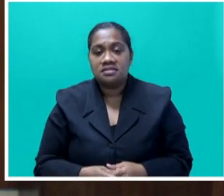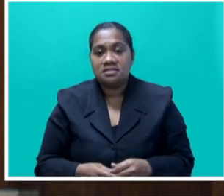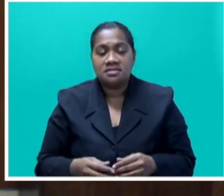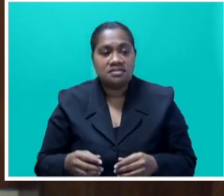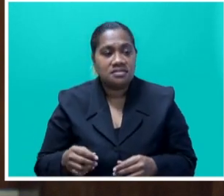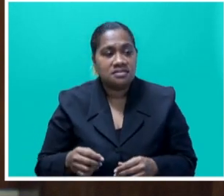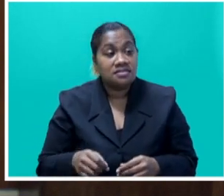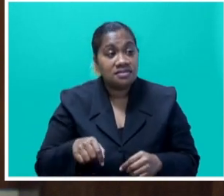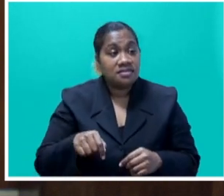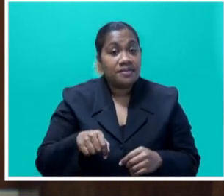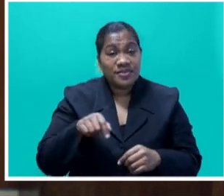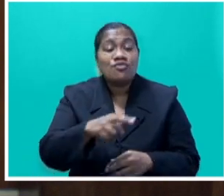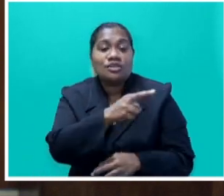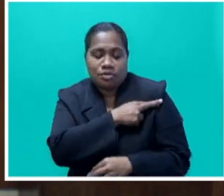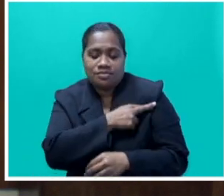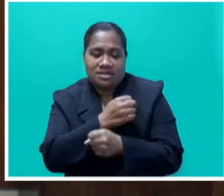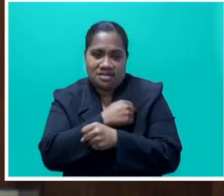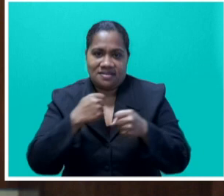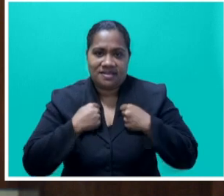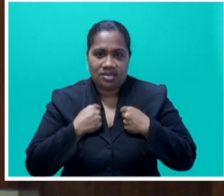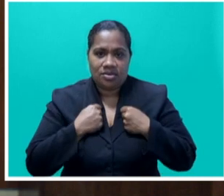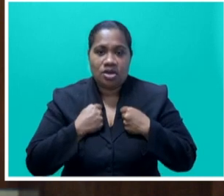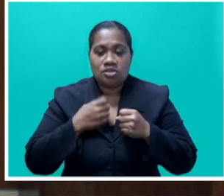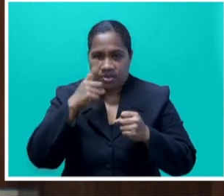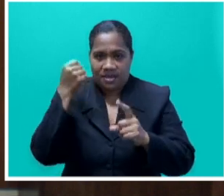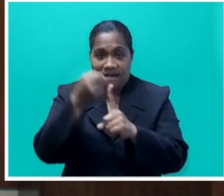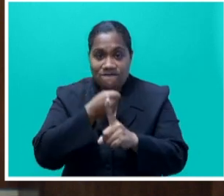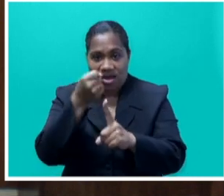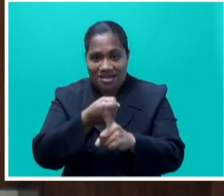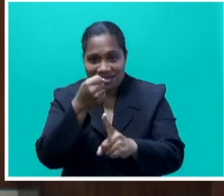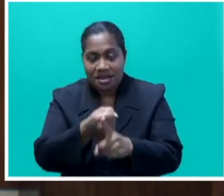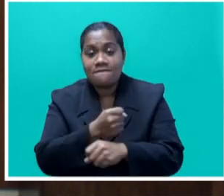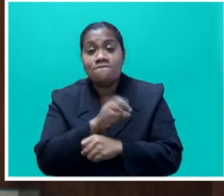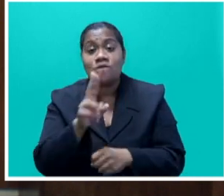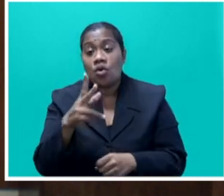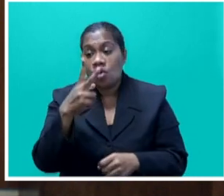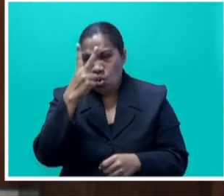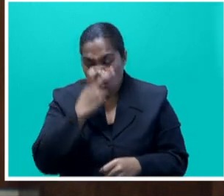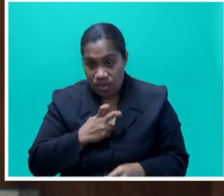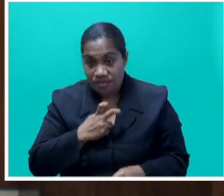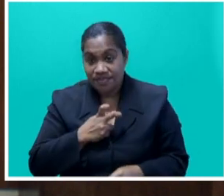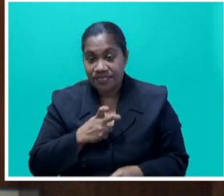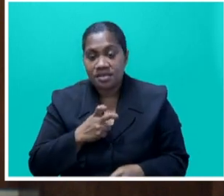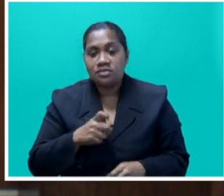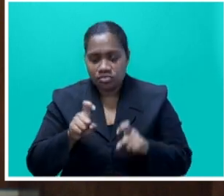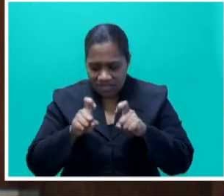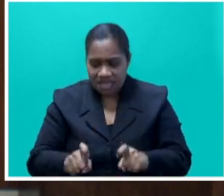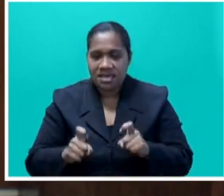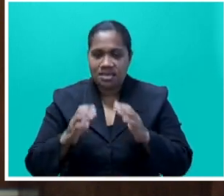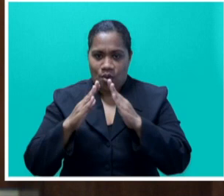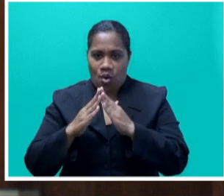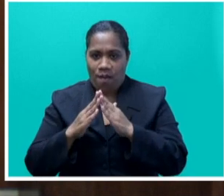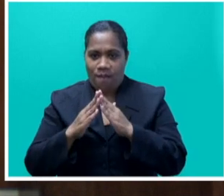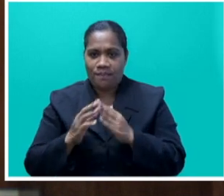it is our responsibility to advocate for elderlies to remain in their home settings. And it